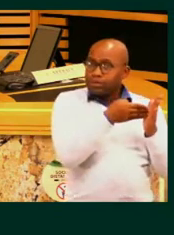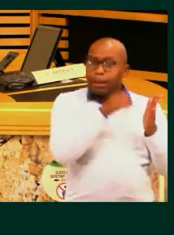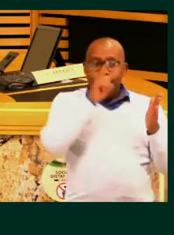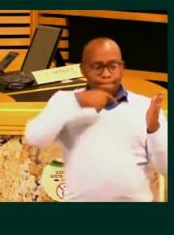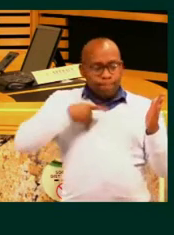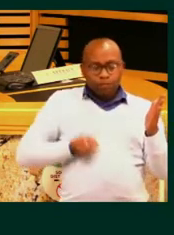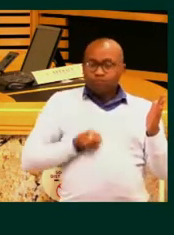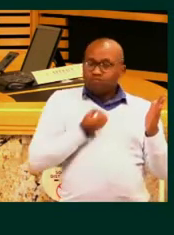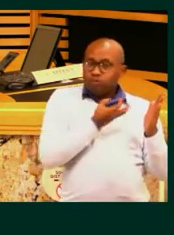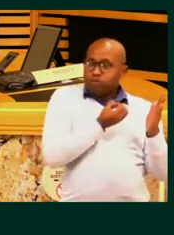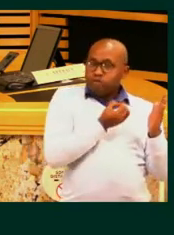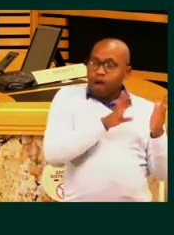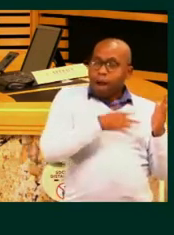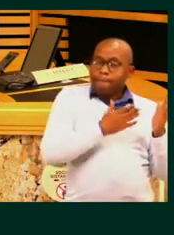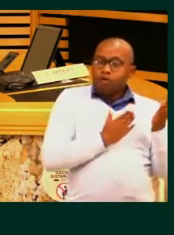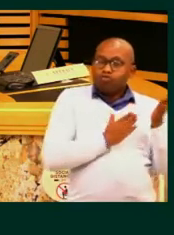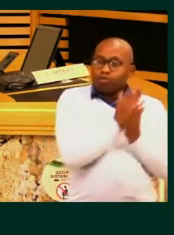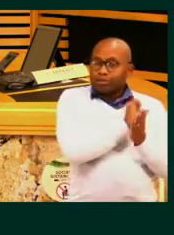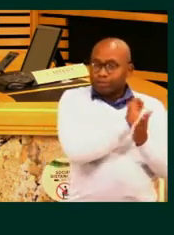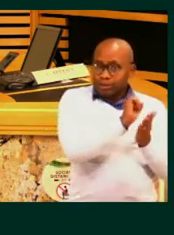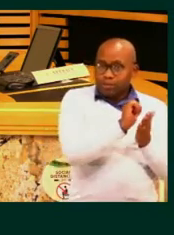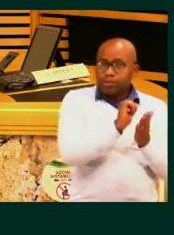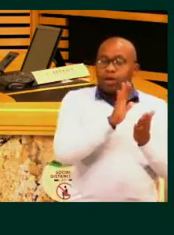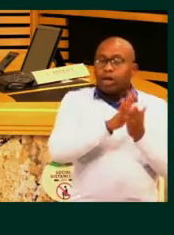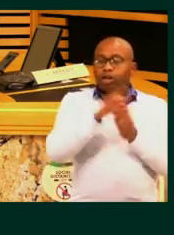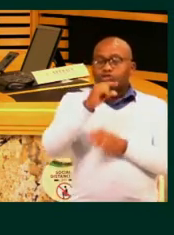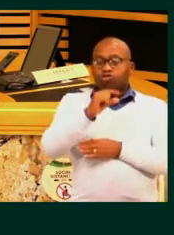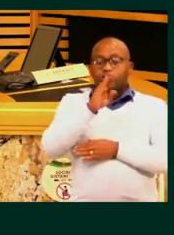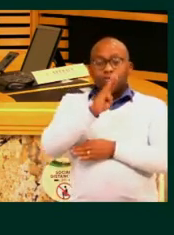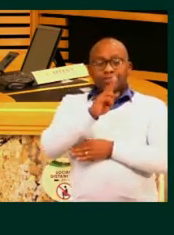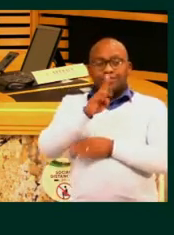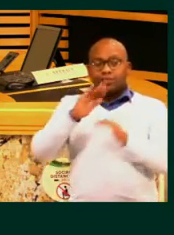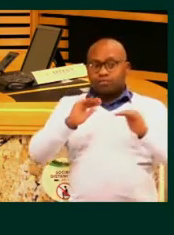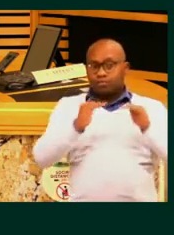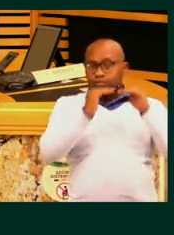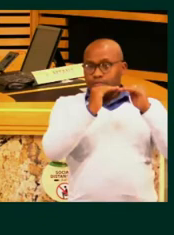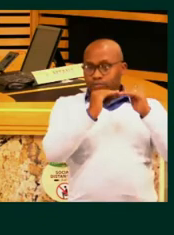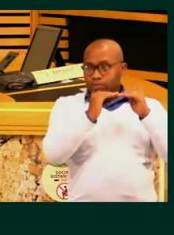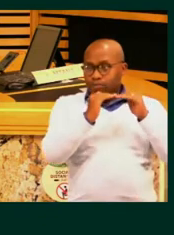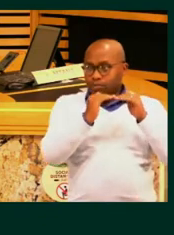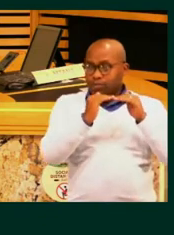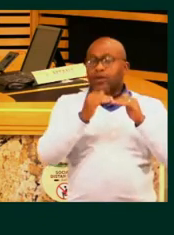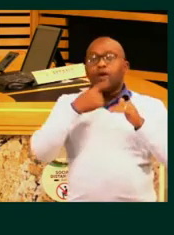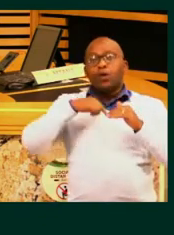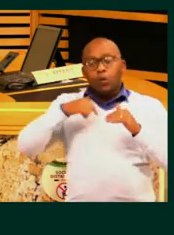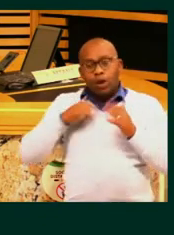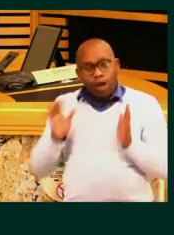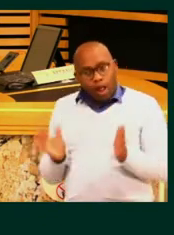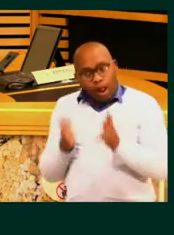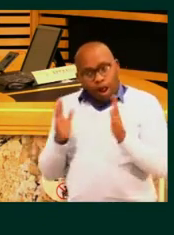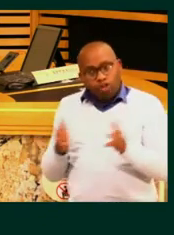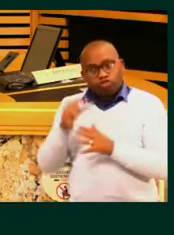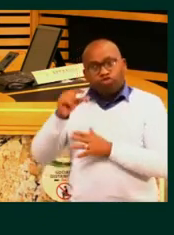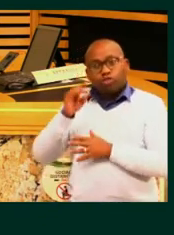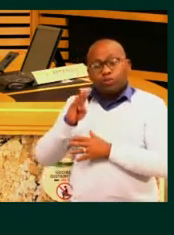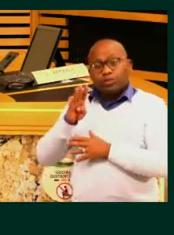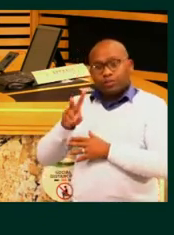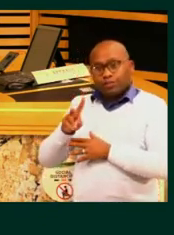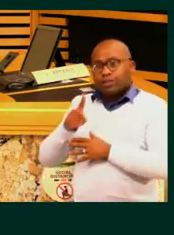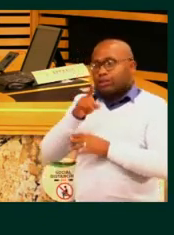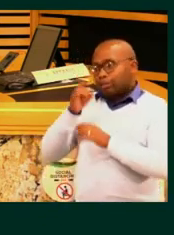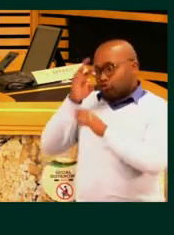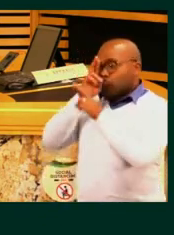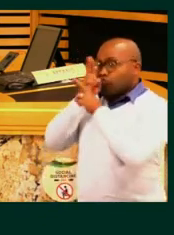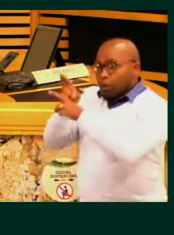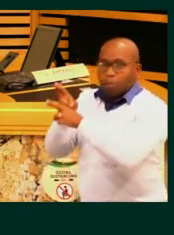boldly autonomy and gender equality generate awareness and encourage sex workers to report and challenge violence